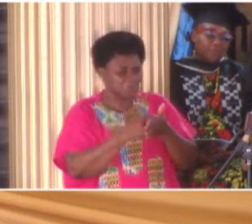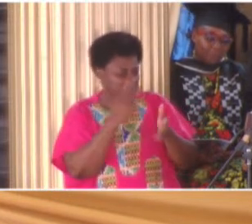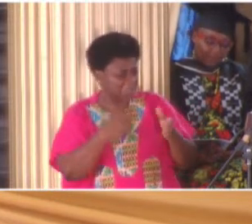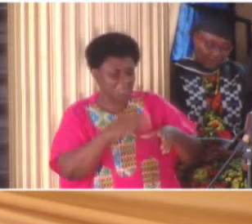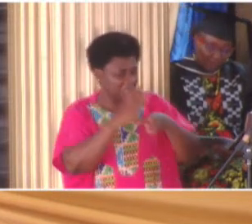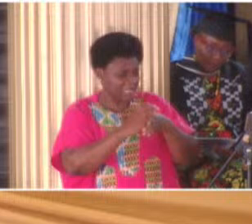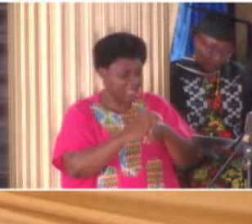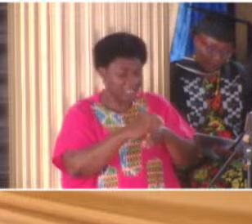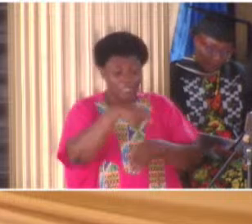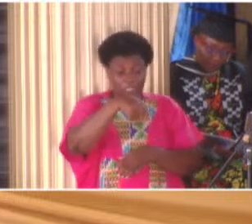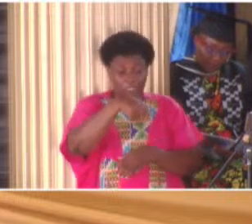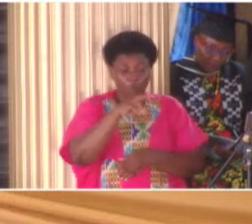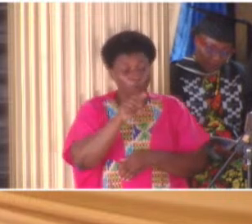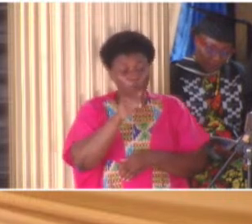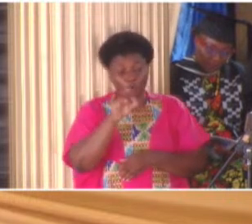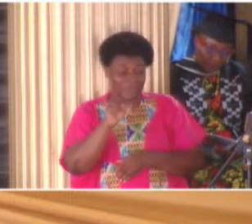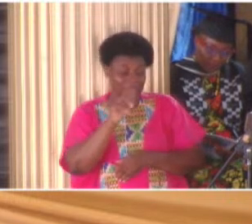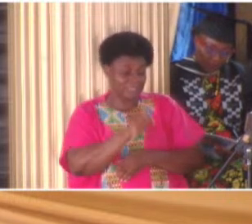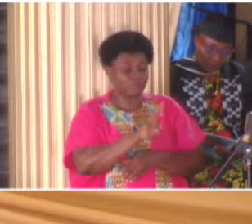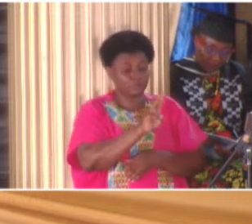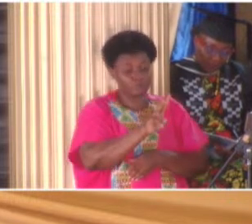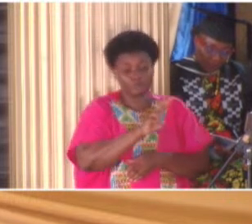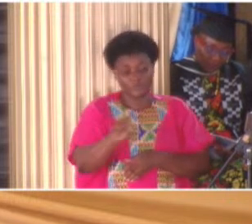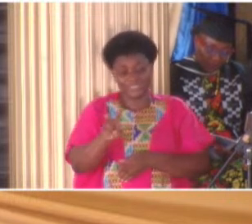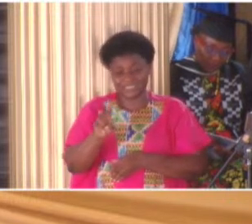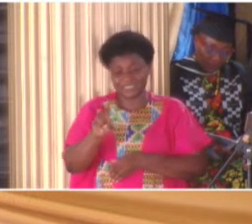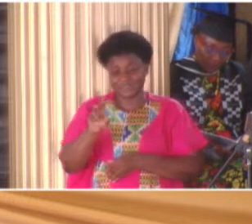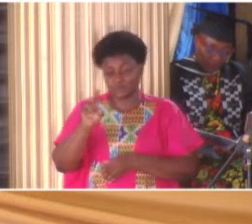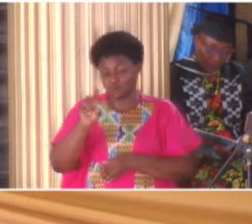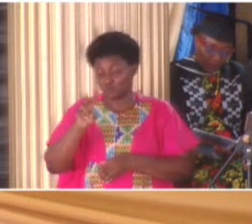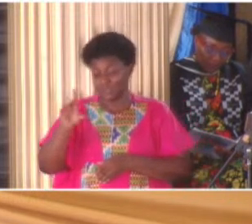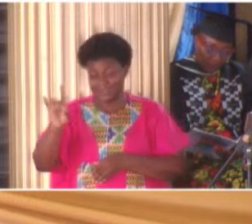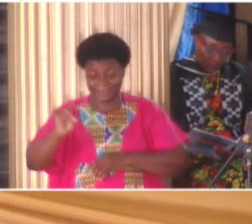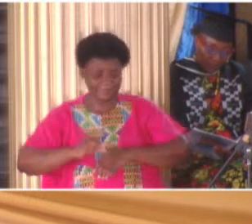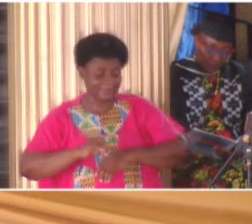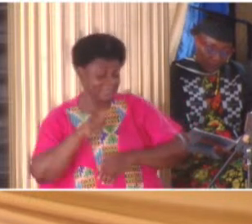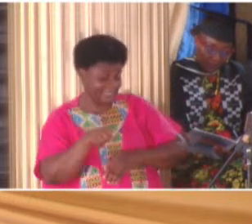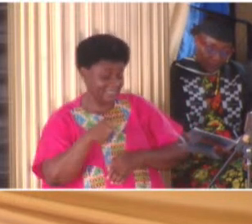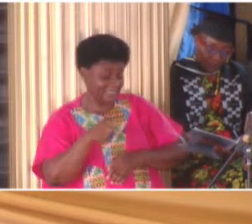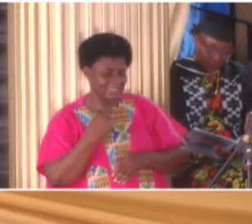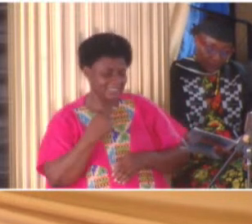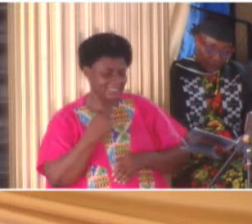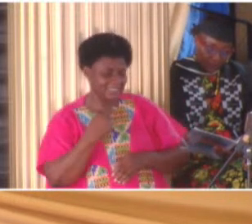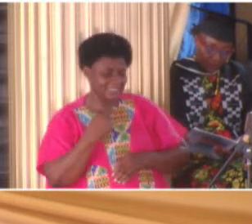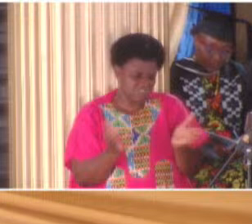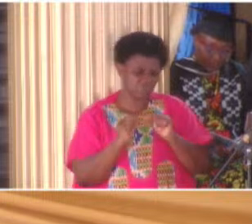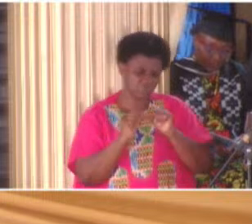2, verse 286. This held me down and gave me the courage to